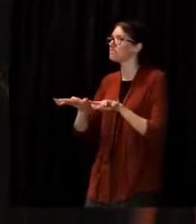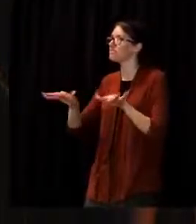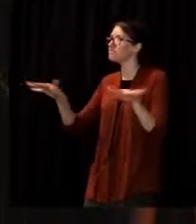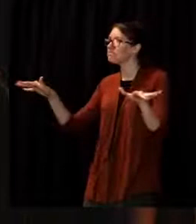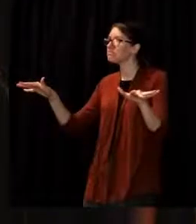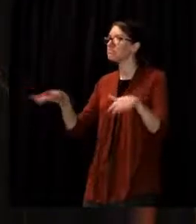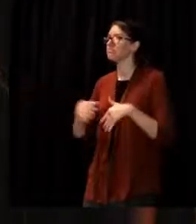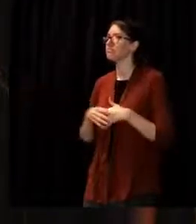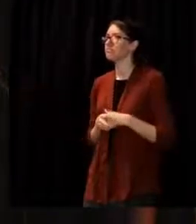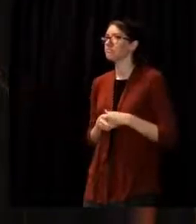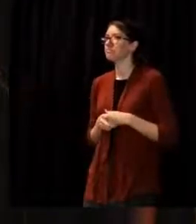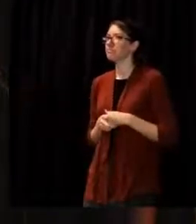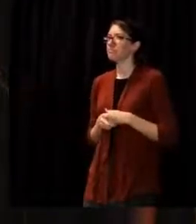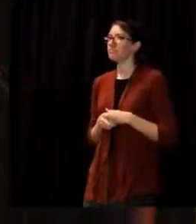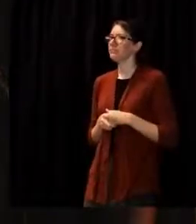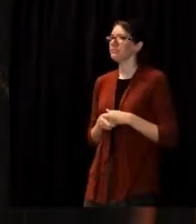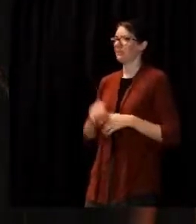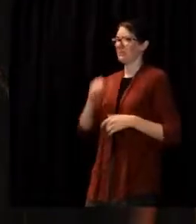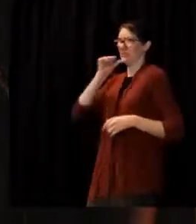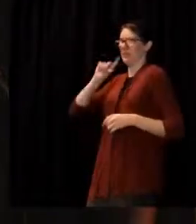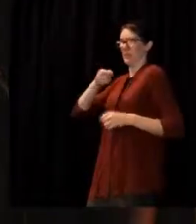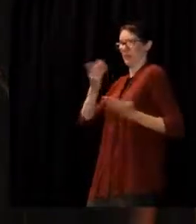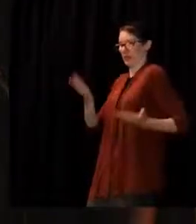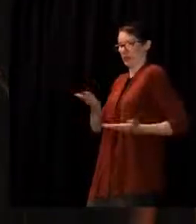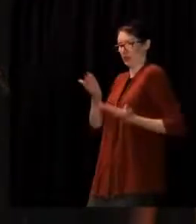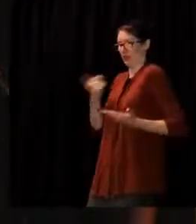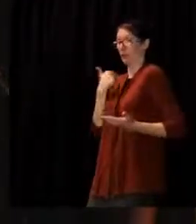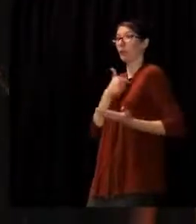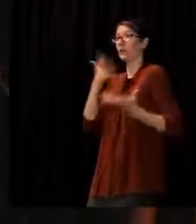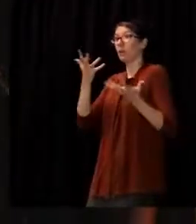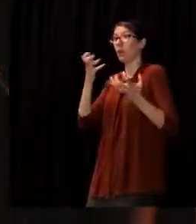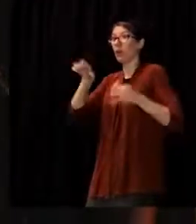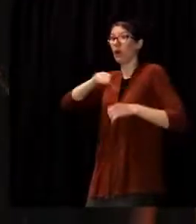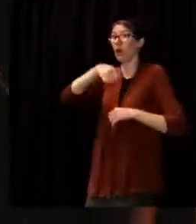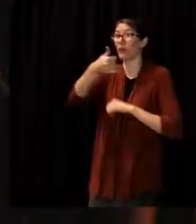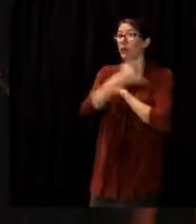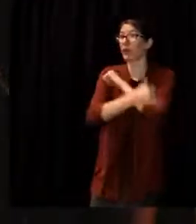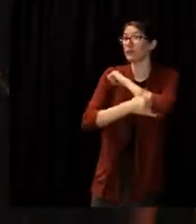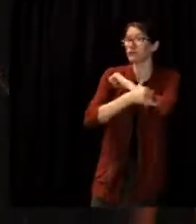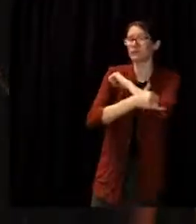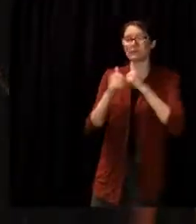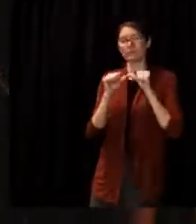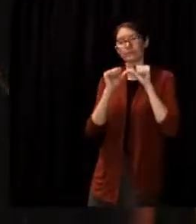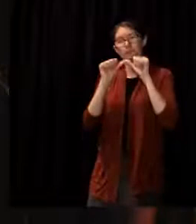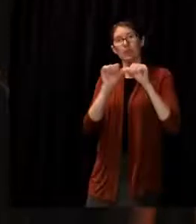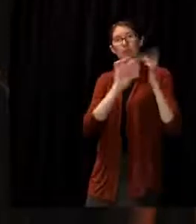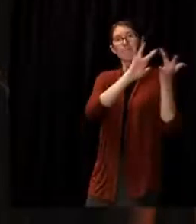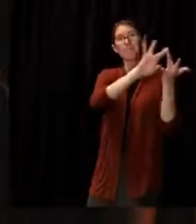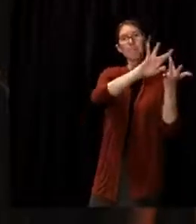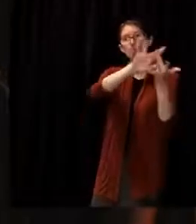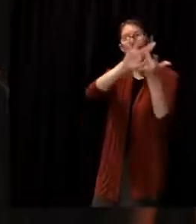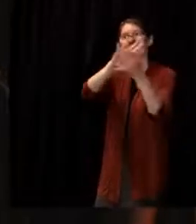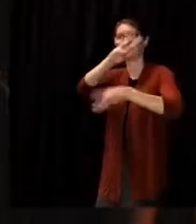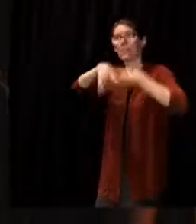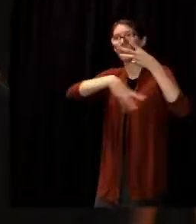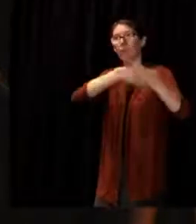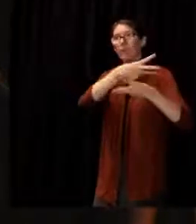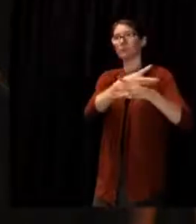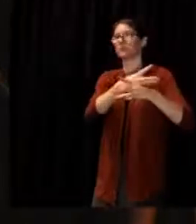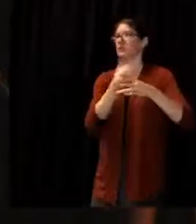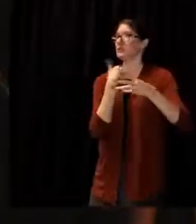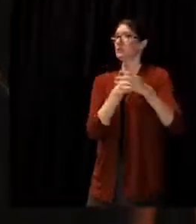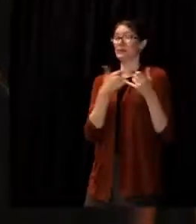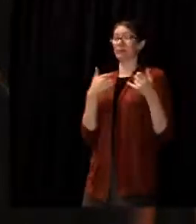to reach out, it's not just for here. We want to go beyond our borders and continue to reach out into the world. And so we currently have had